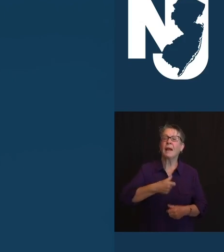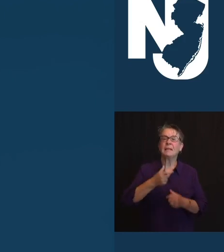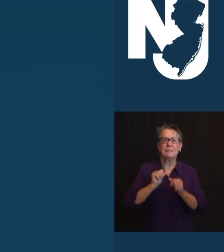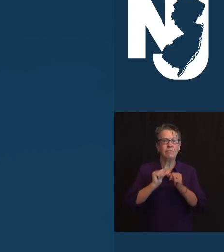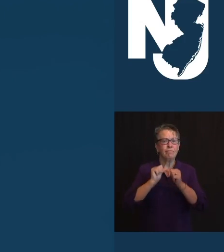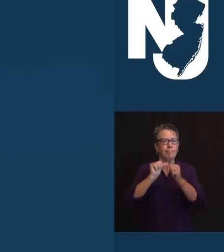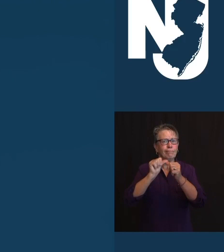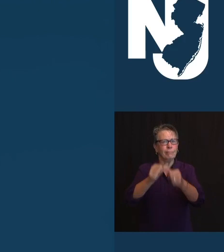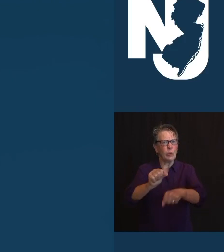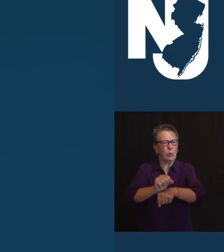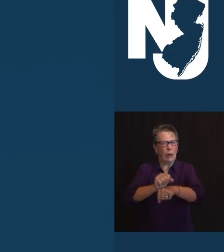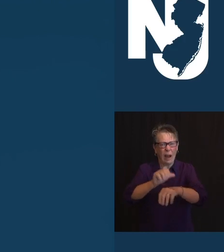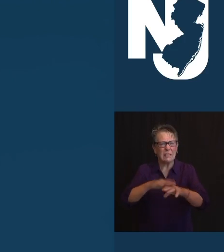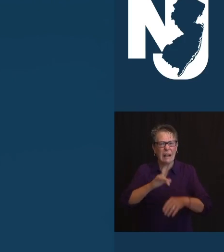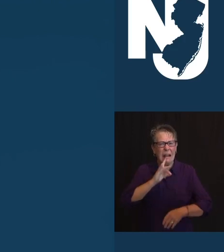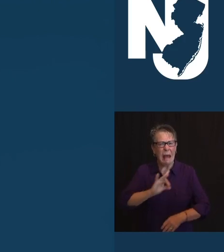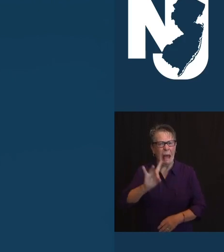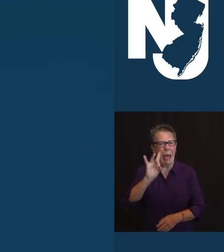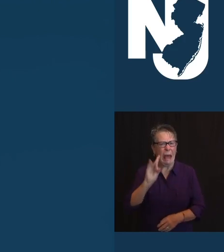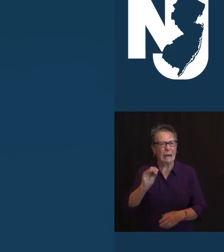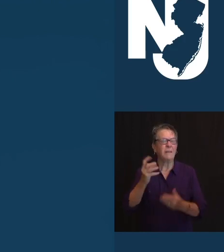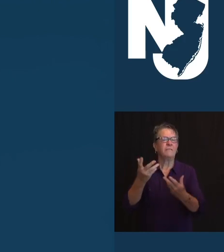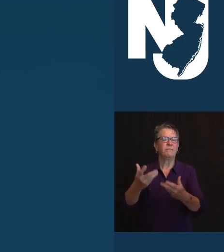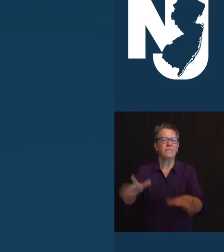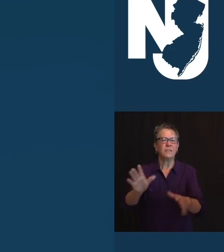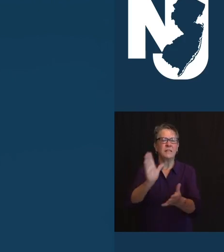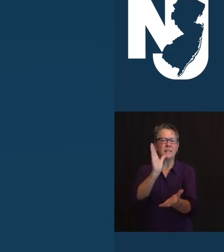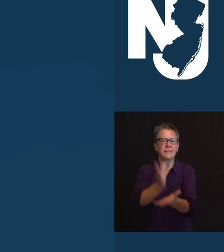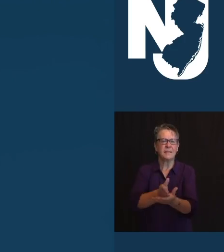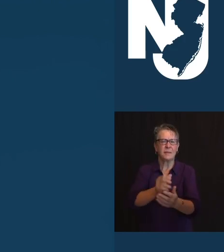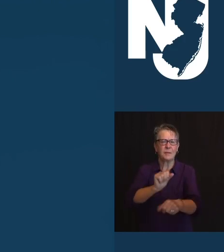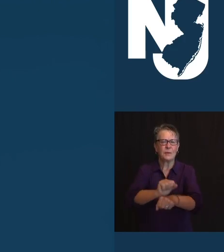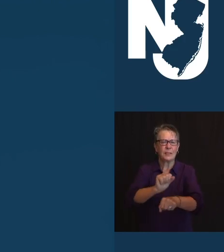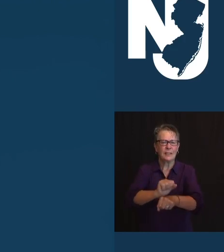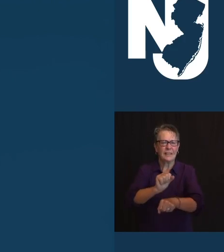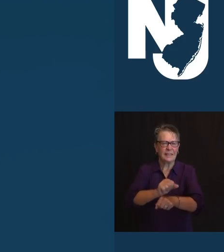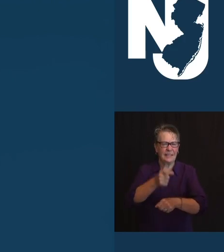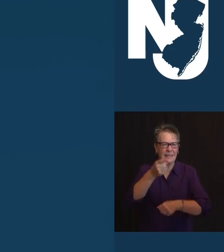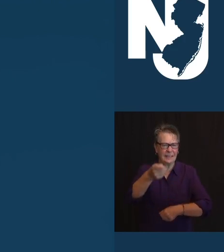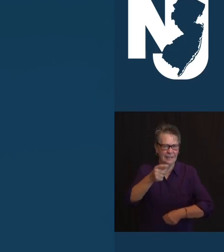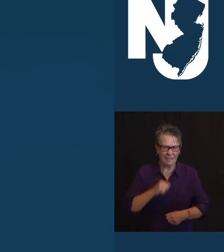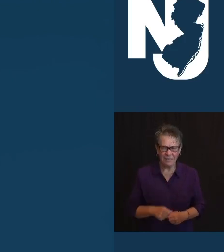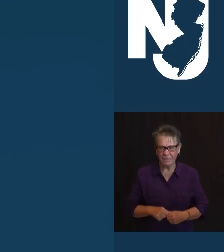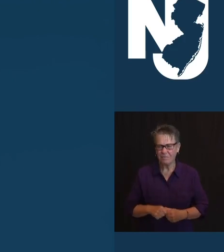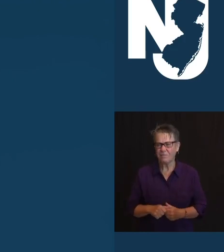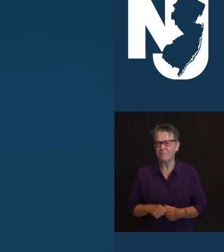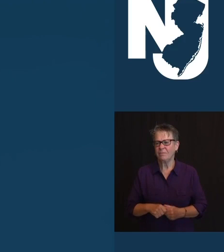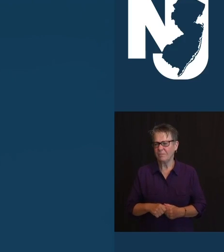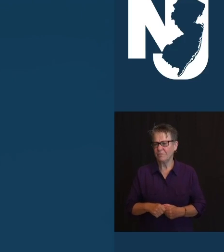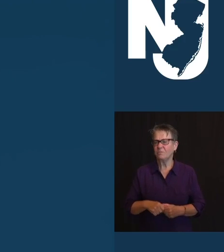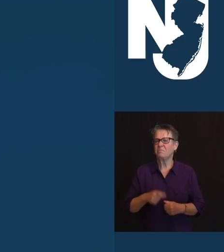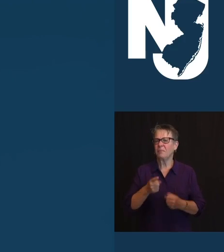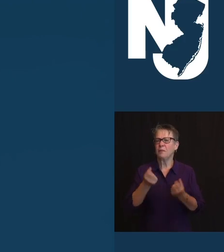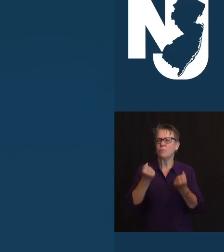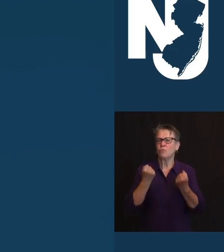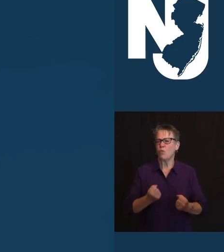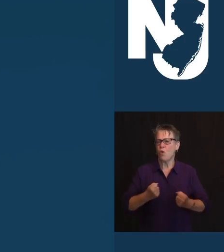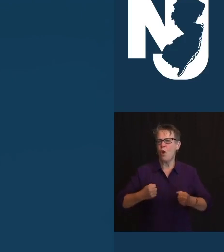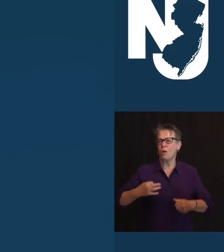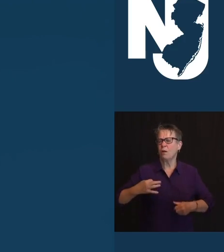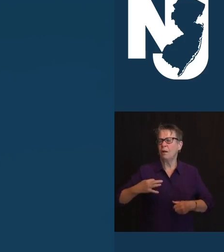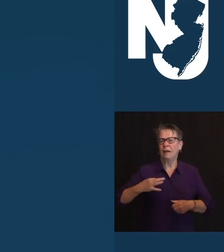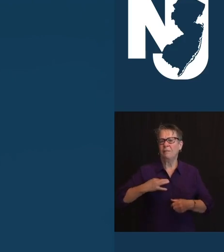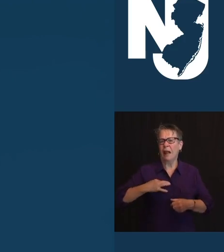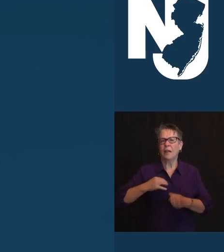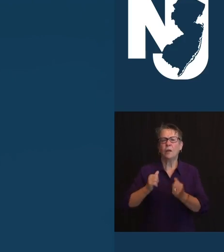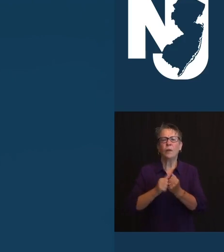lifetime volunteer with the League of Women Voters and also always believed in the importance of voting. Again, tomorrow, National Voter Registration